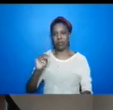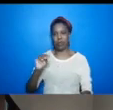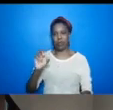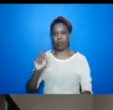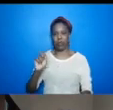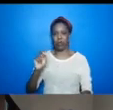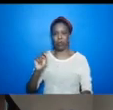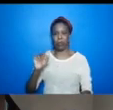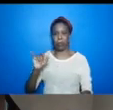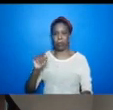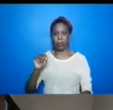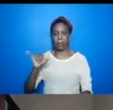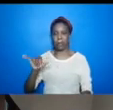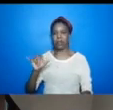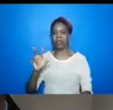Conference.